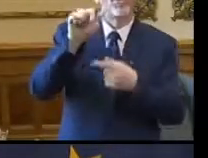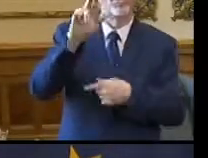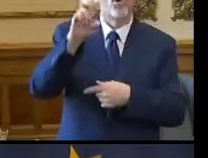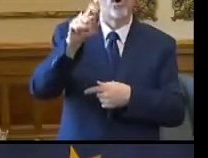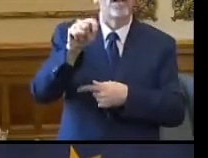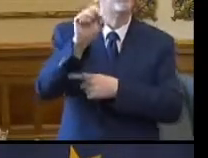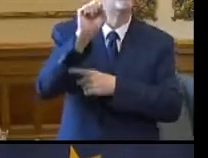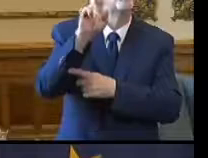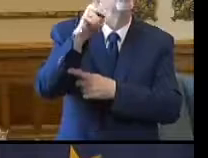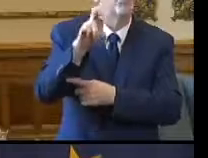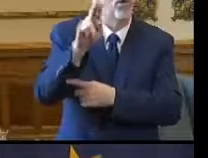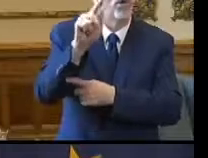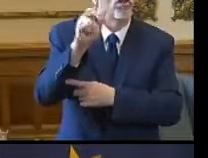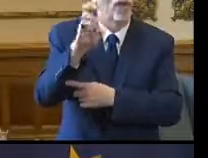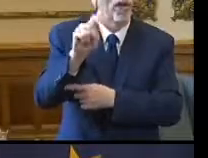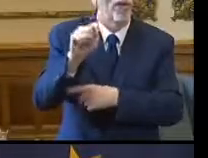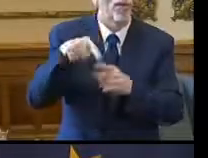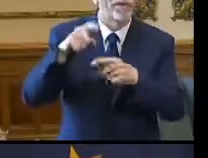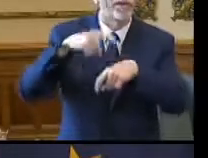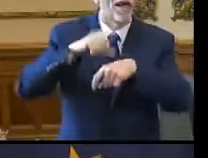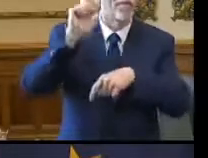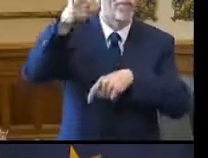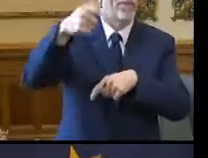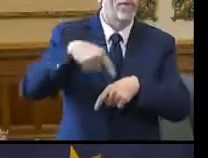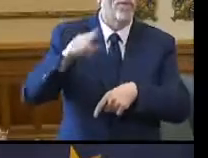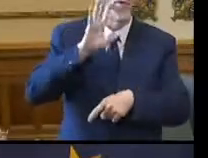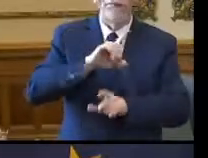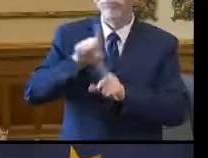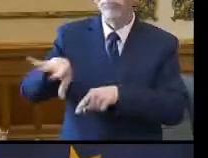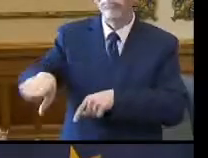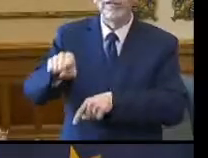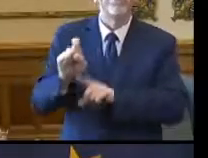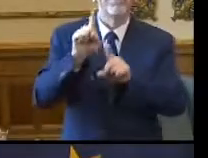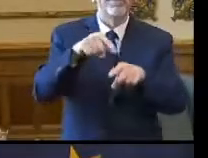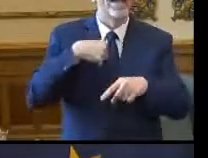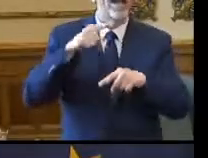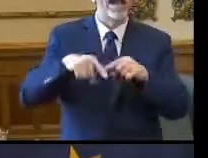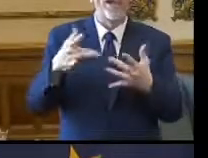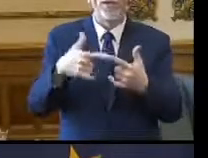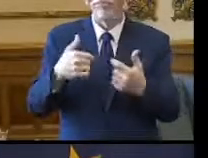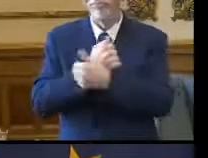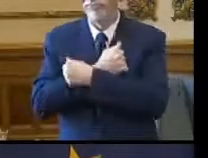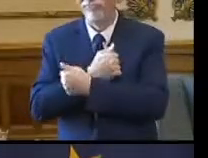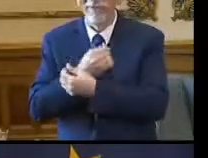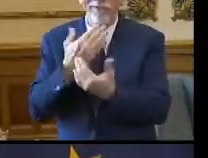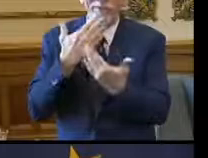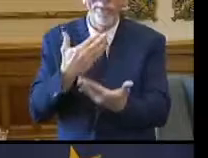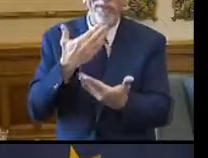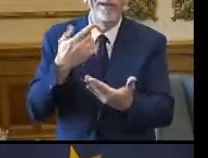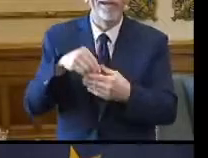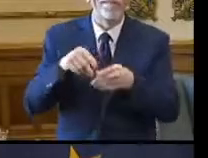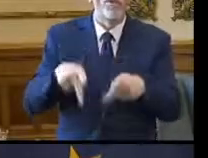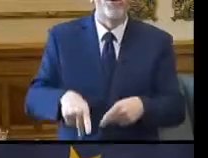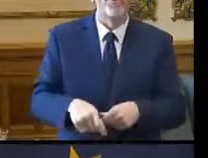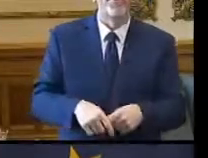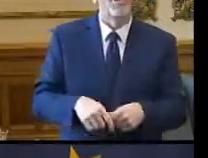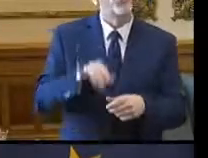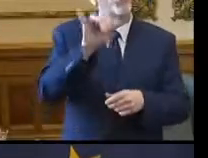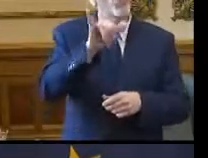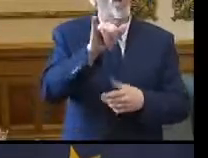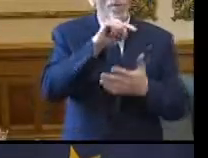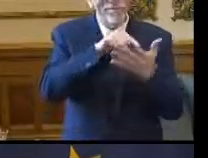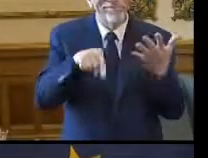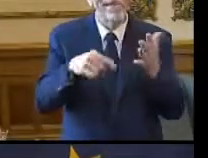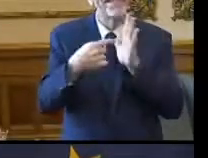Doctor? Yeah, at Paris Community Hospital and Horizon Health, we have a pandemic action plan which went into